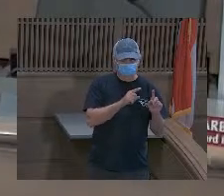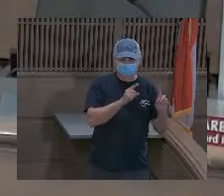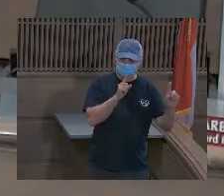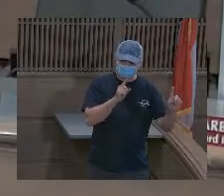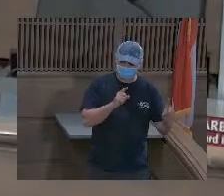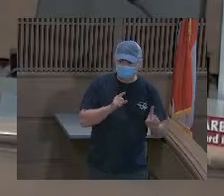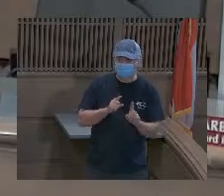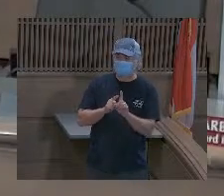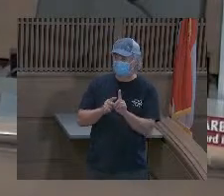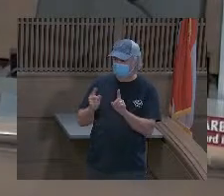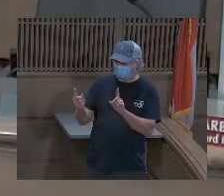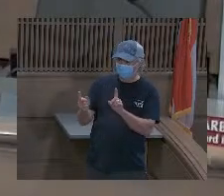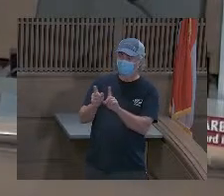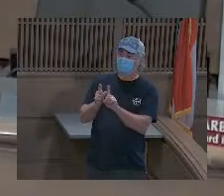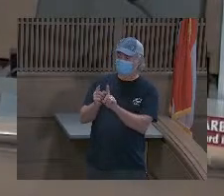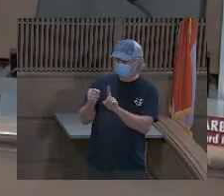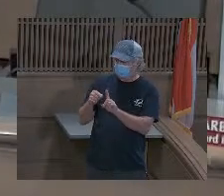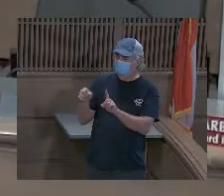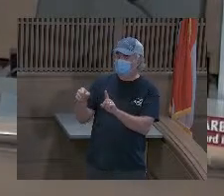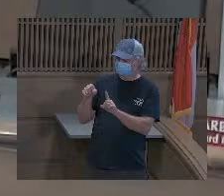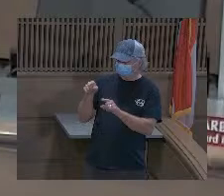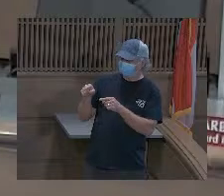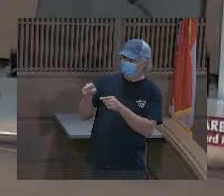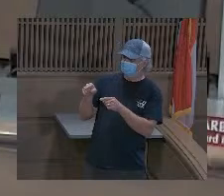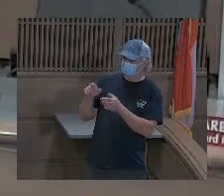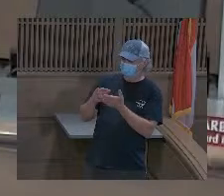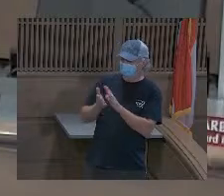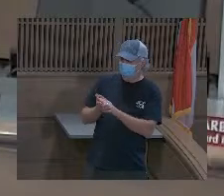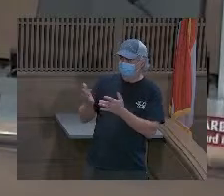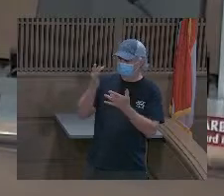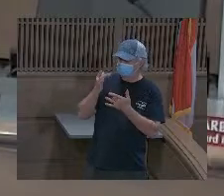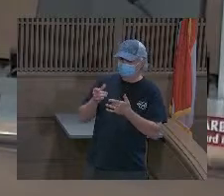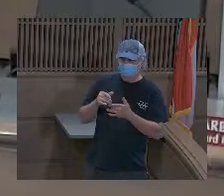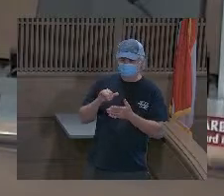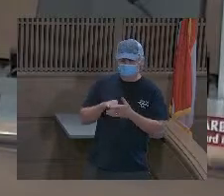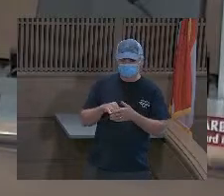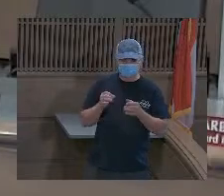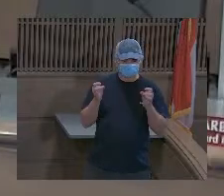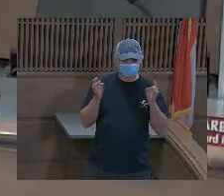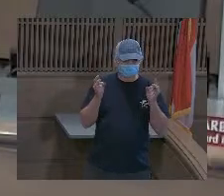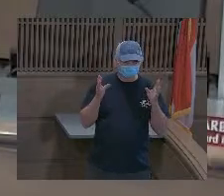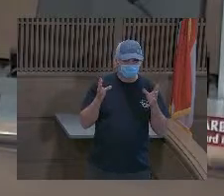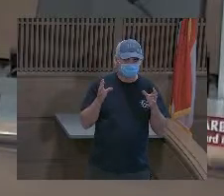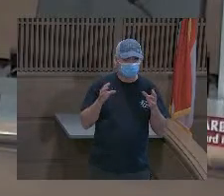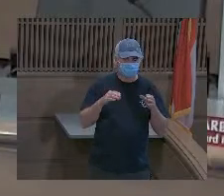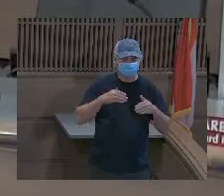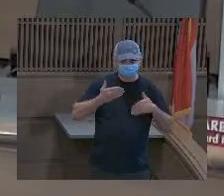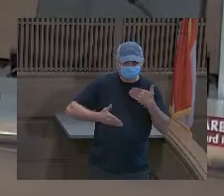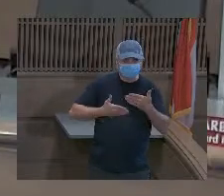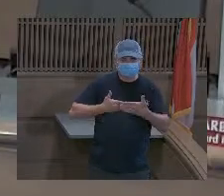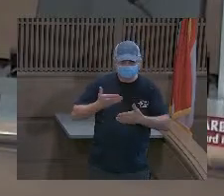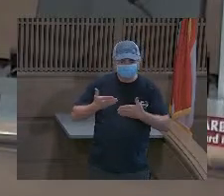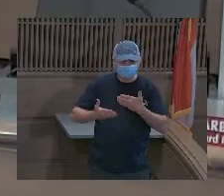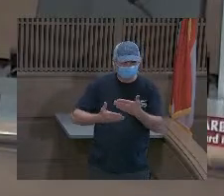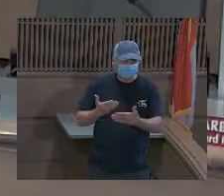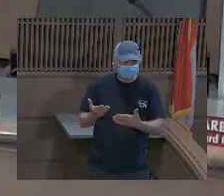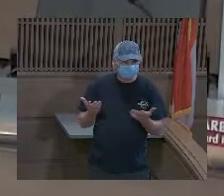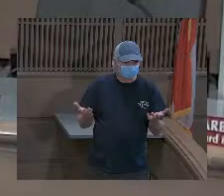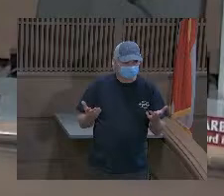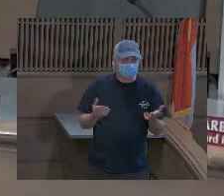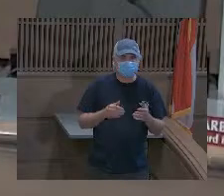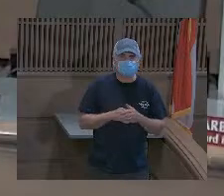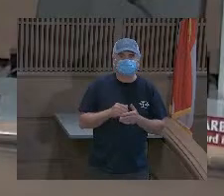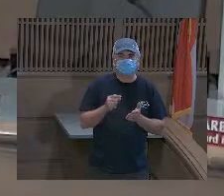people who became sick with COVID. So it's kind of a vicious cycle that goes on and on. There are some